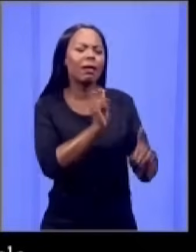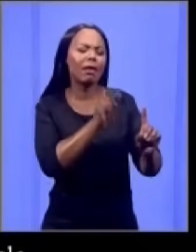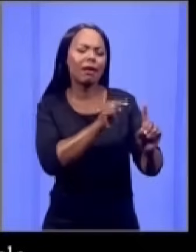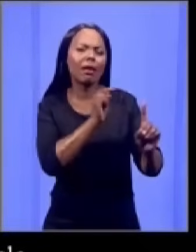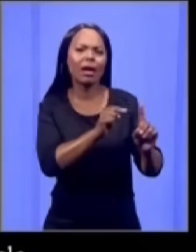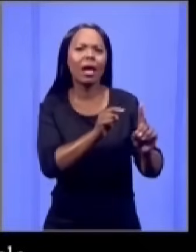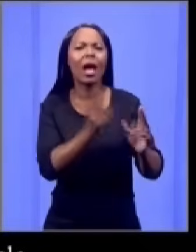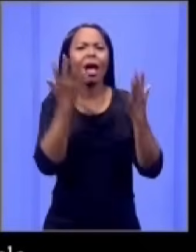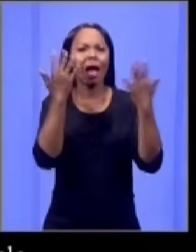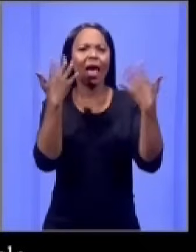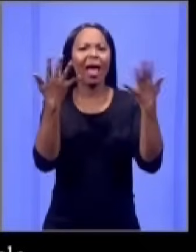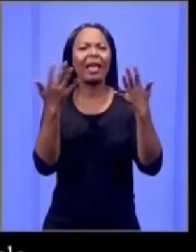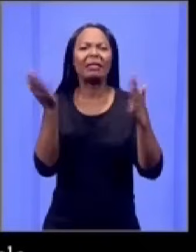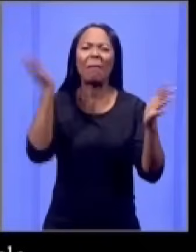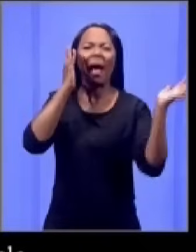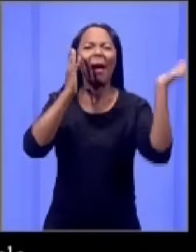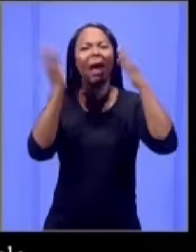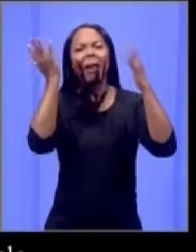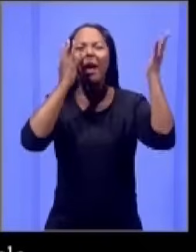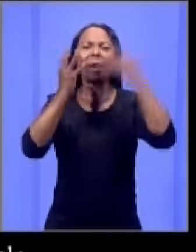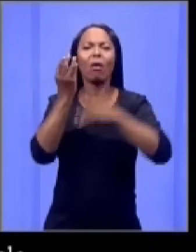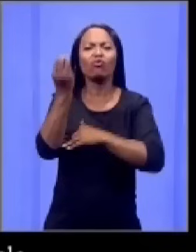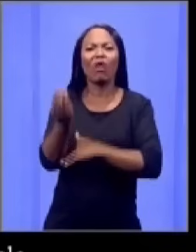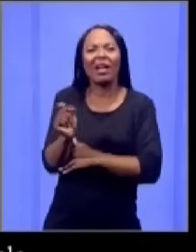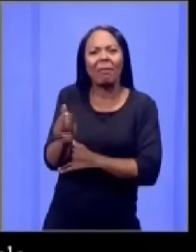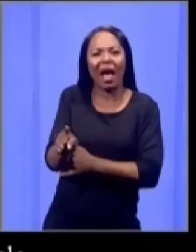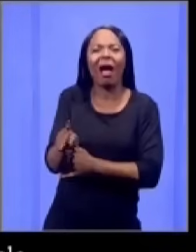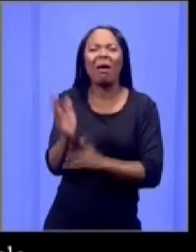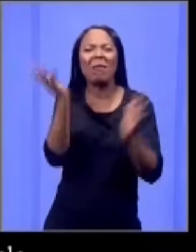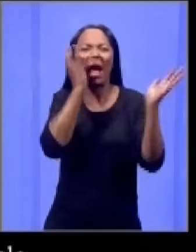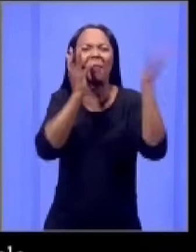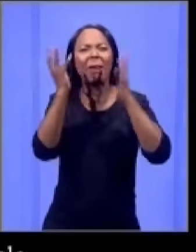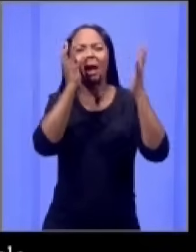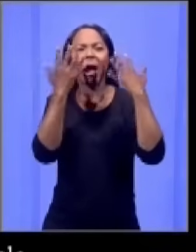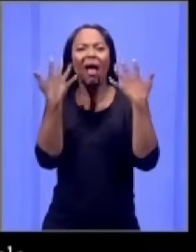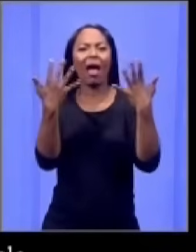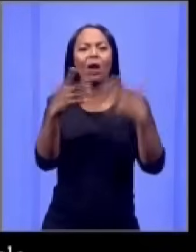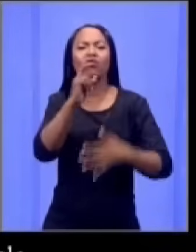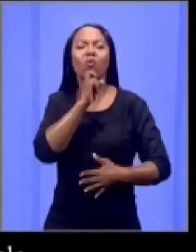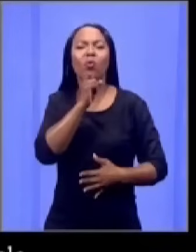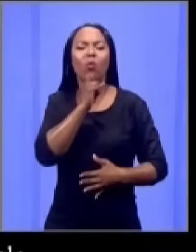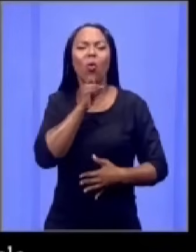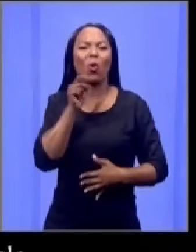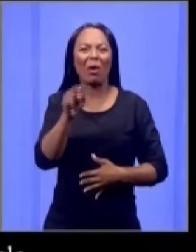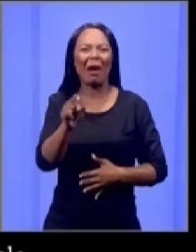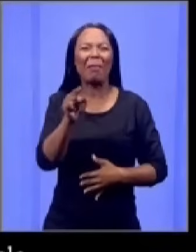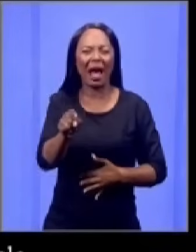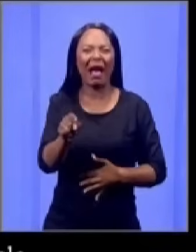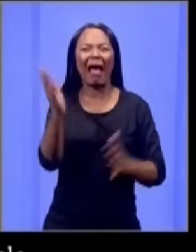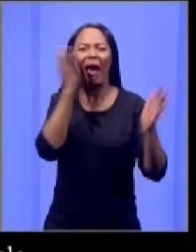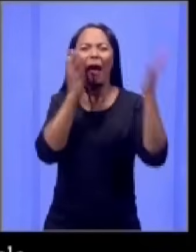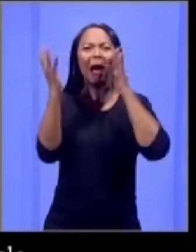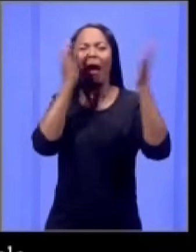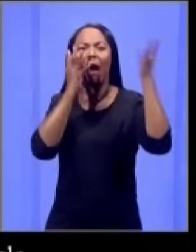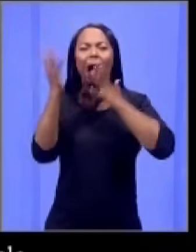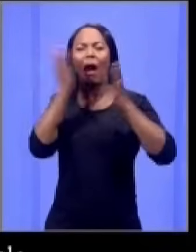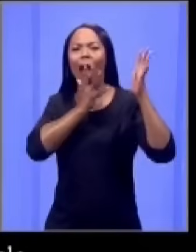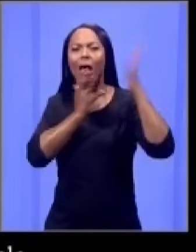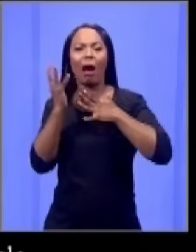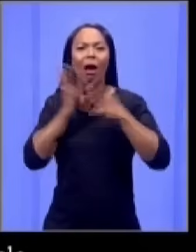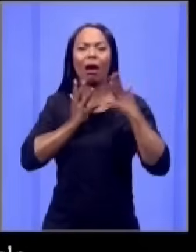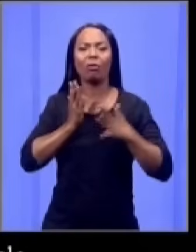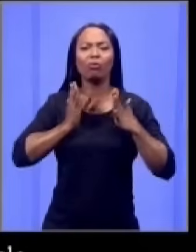sebedisa matsoho haholo bakeng sa ngwana enana sebeditse matsoho bakeng sa hore a motle ka tsela e leng hore ona mo shapa